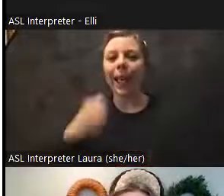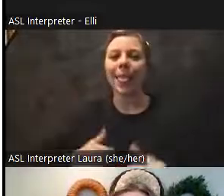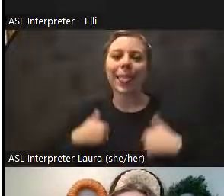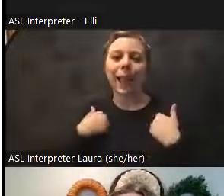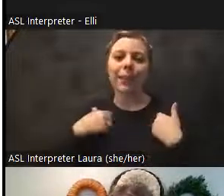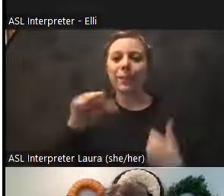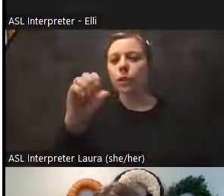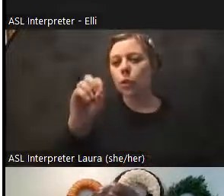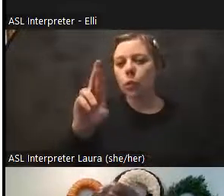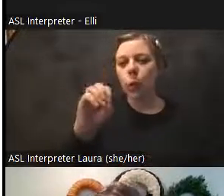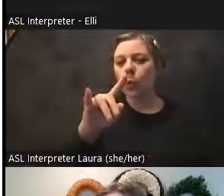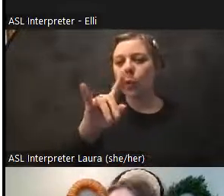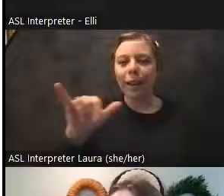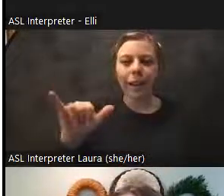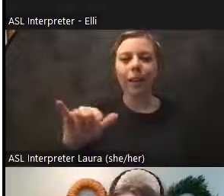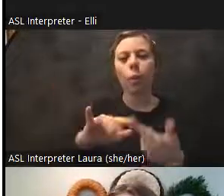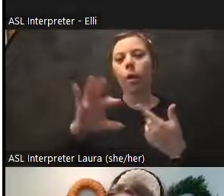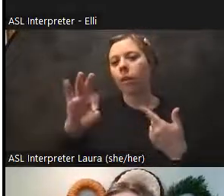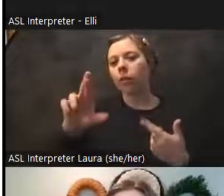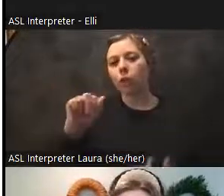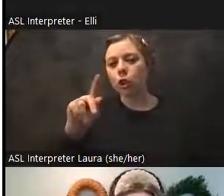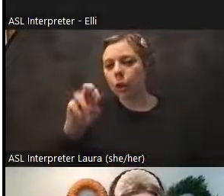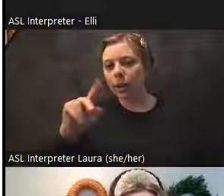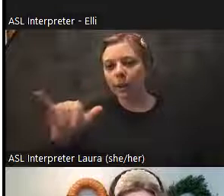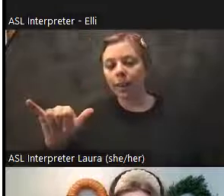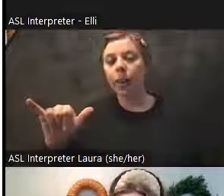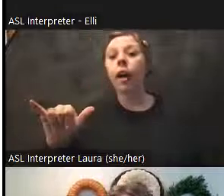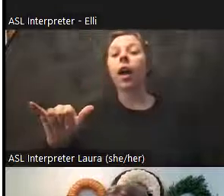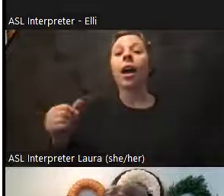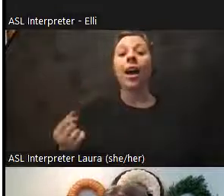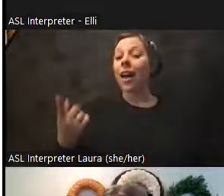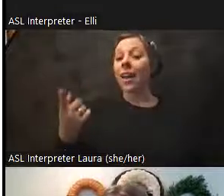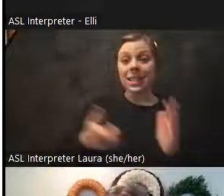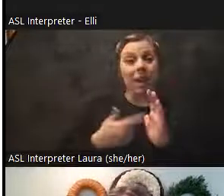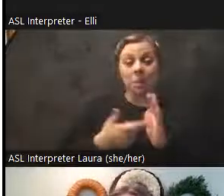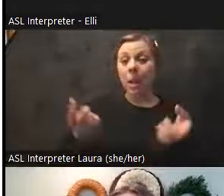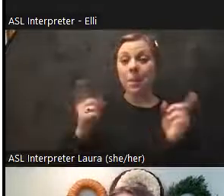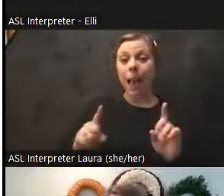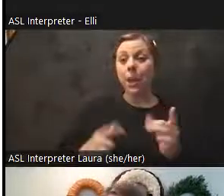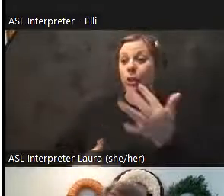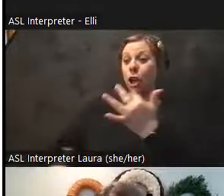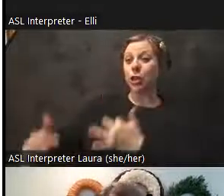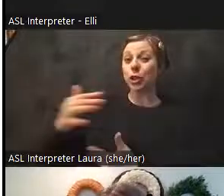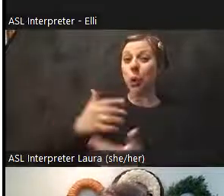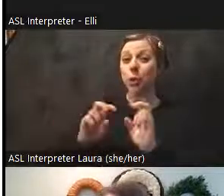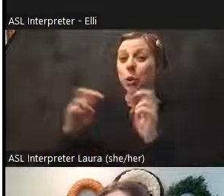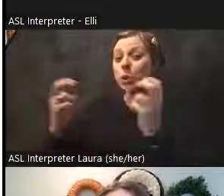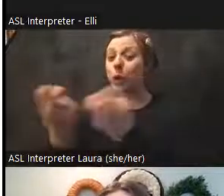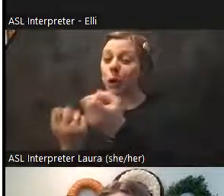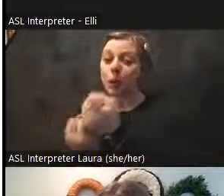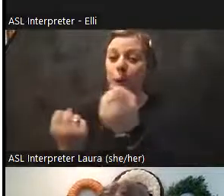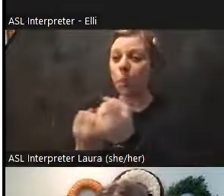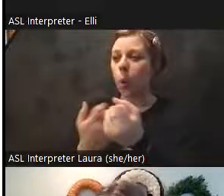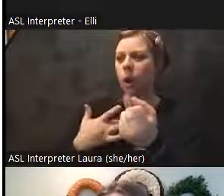frequently lost social support from either friends or acquaintances. So in an effort to not